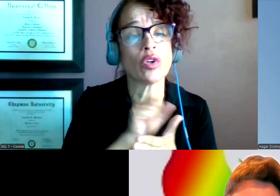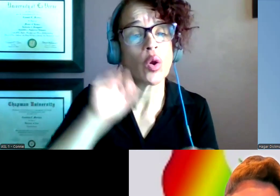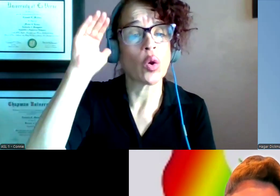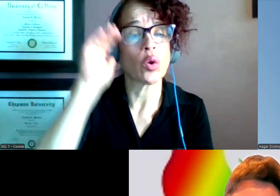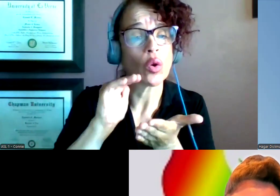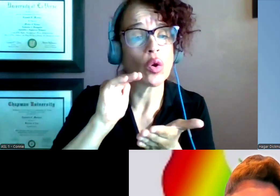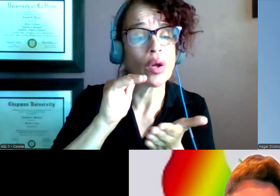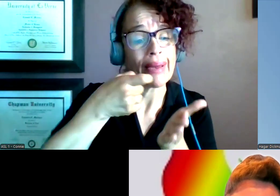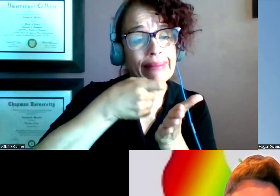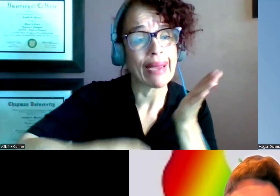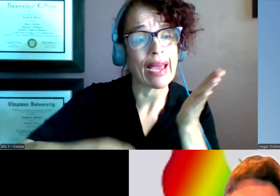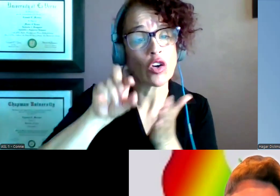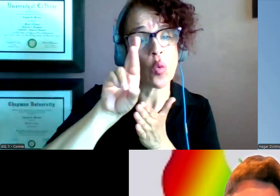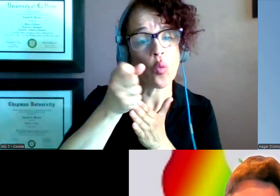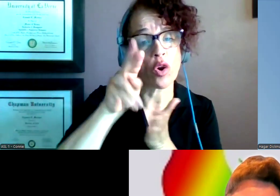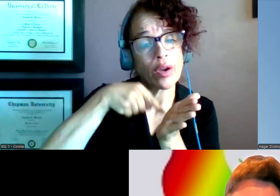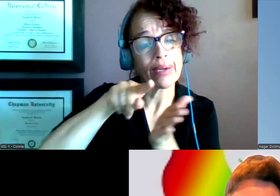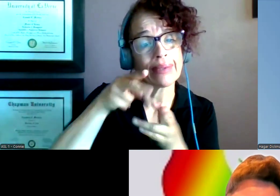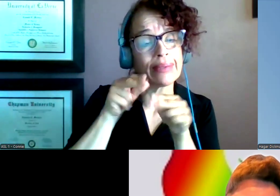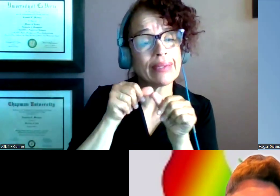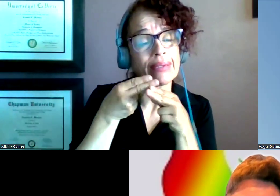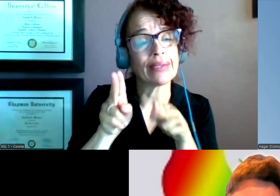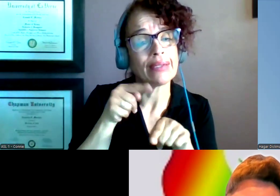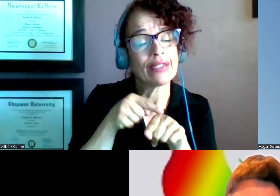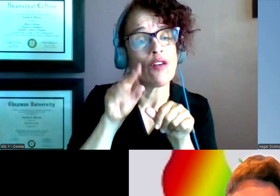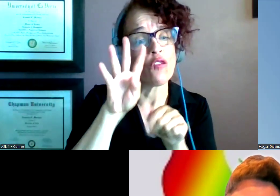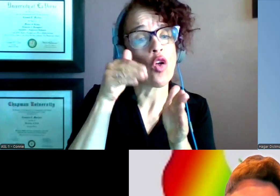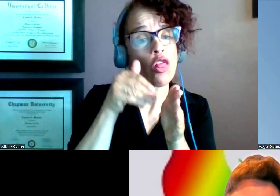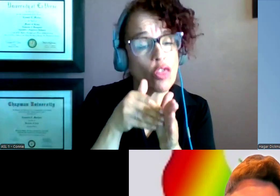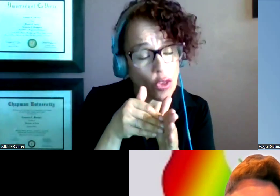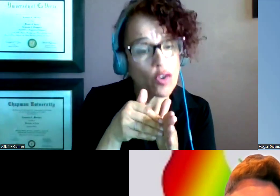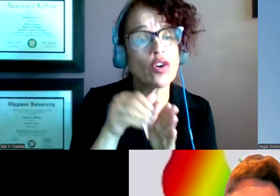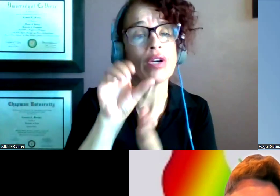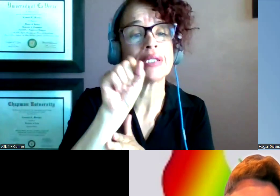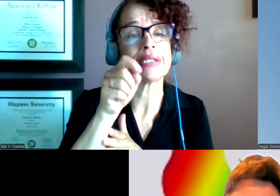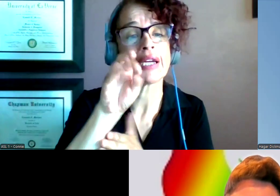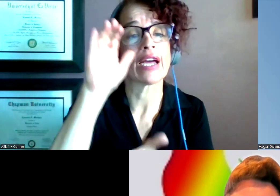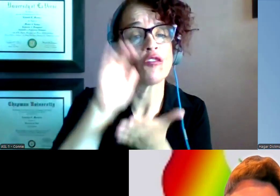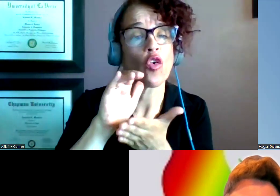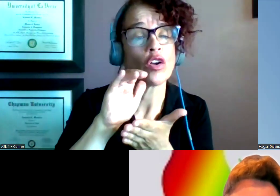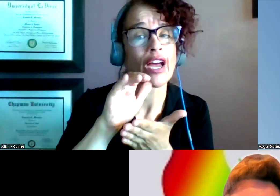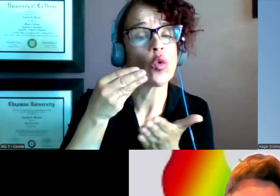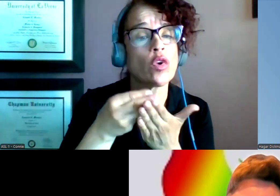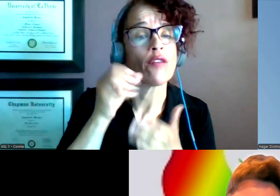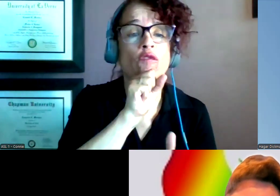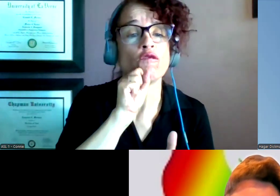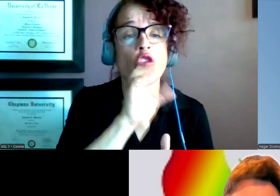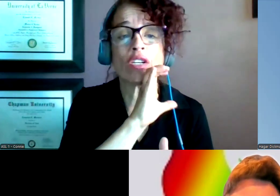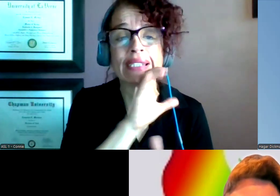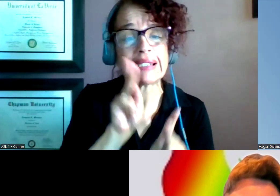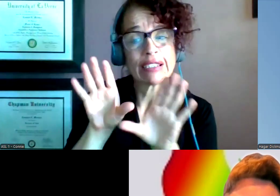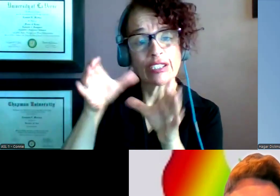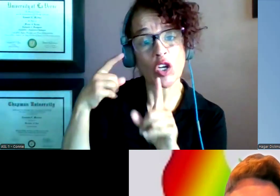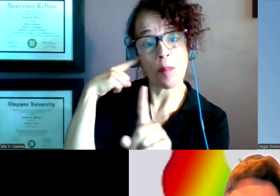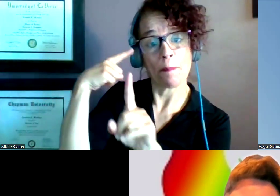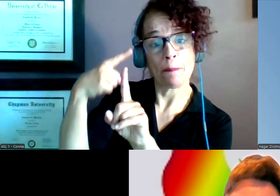on tax returns, and a temporary $4,000 increase in the standard deduction for seniors, which on surface seems very